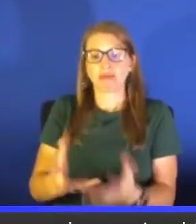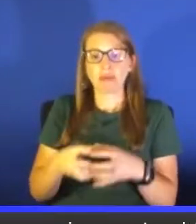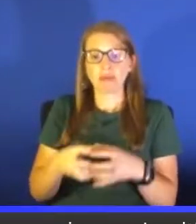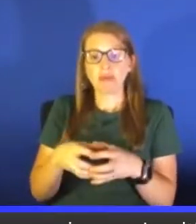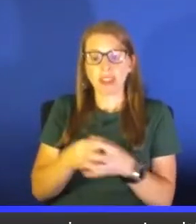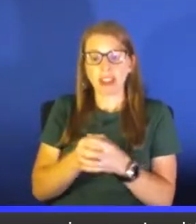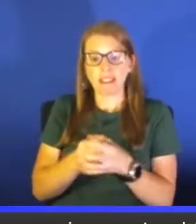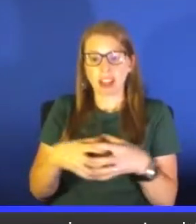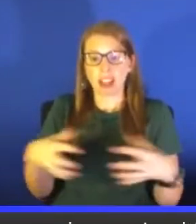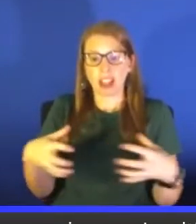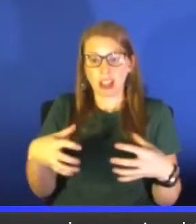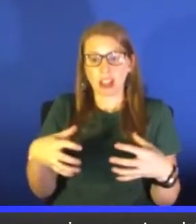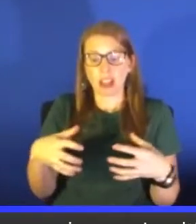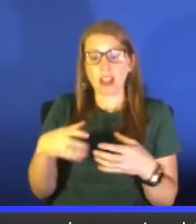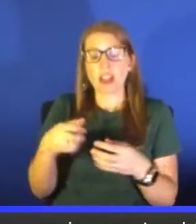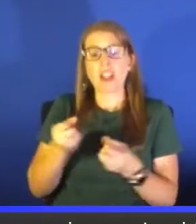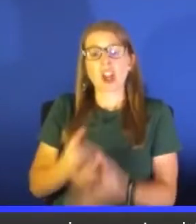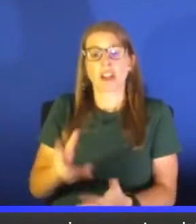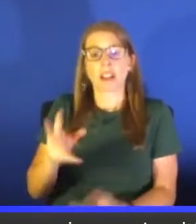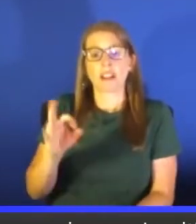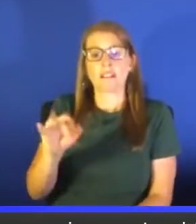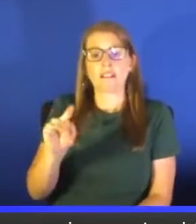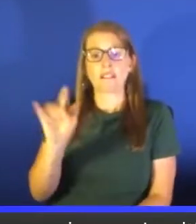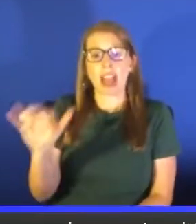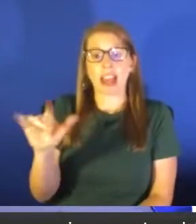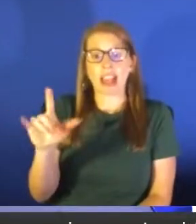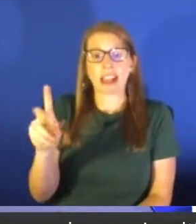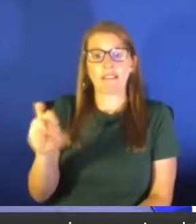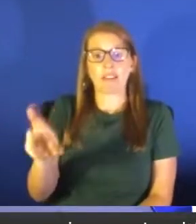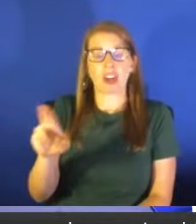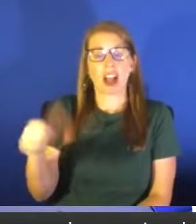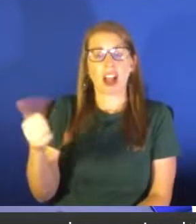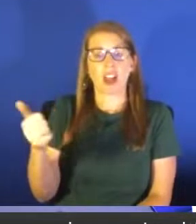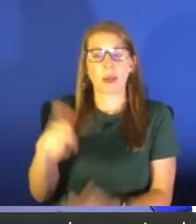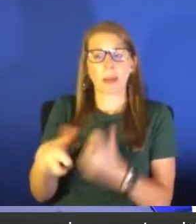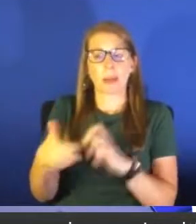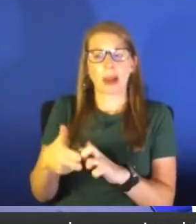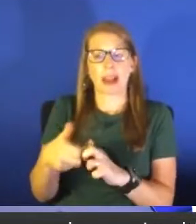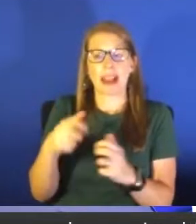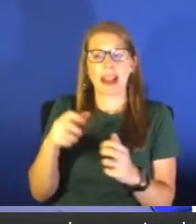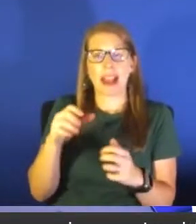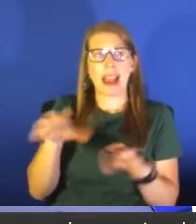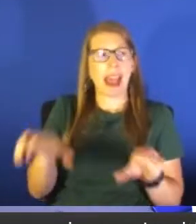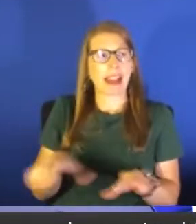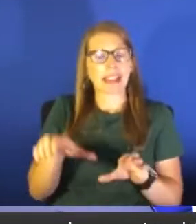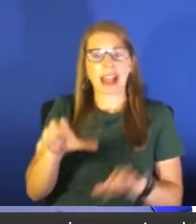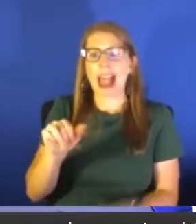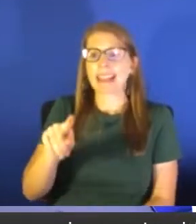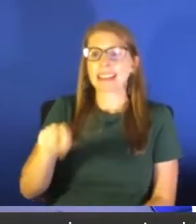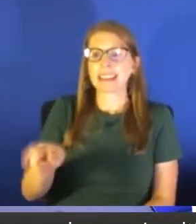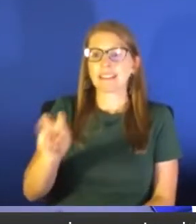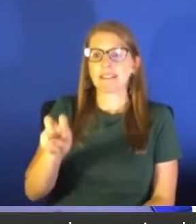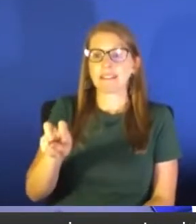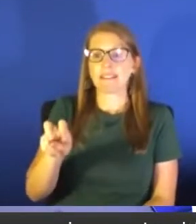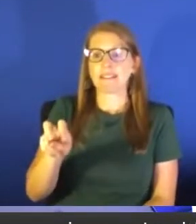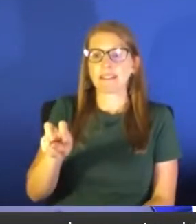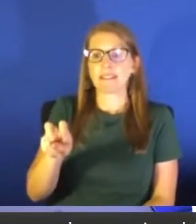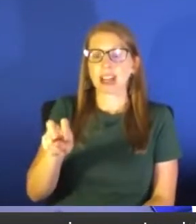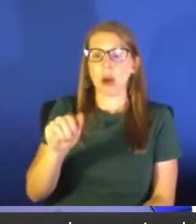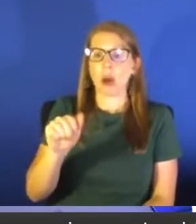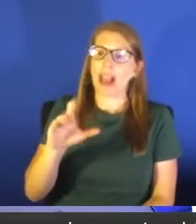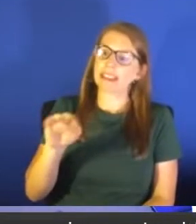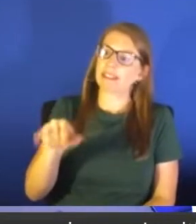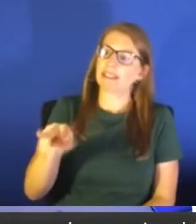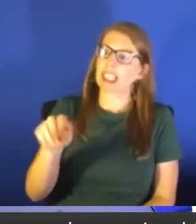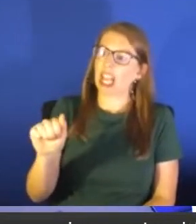such as causing fatty liver and other problems. What about all those active yogurt products that say, eat